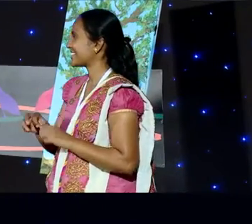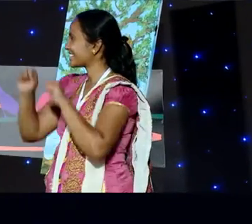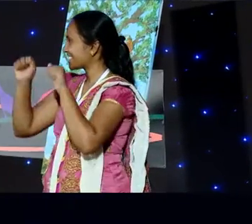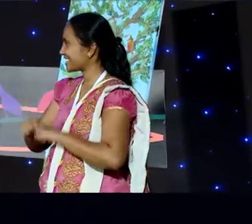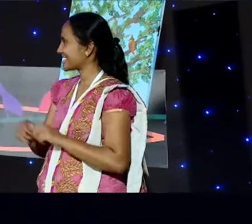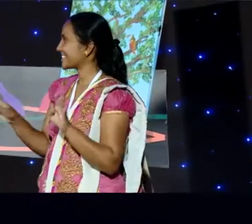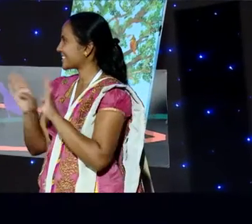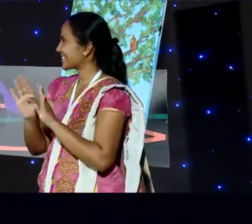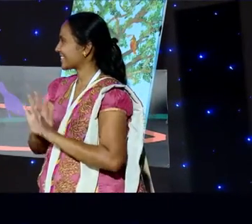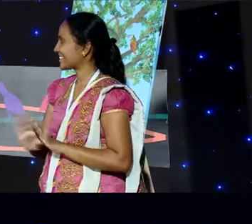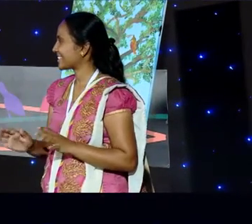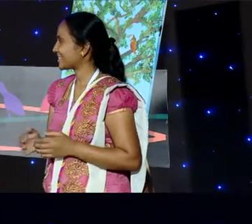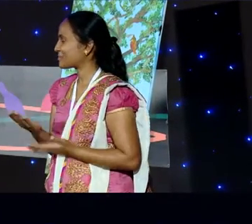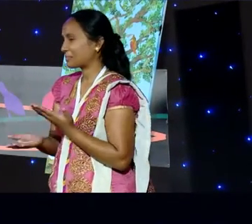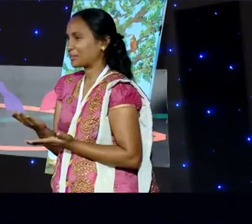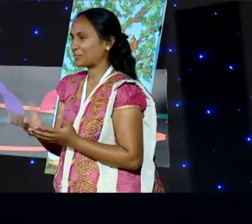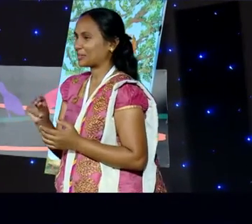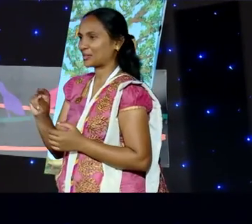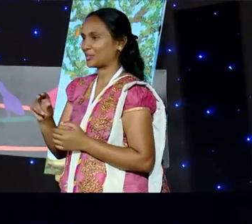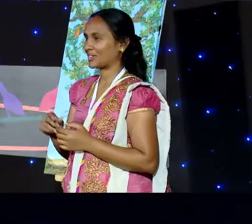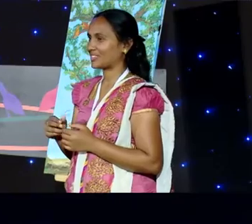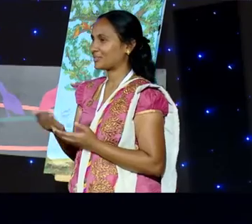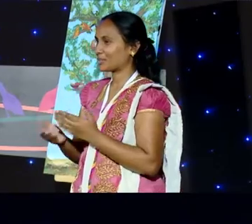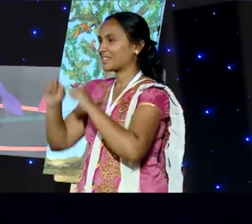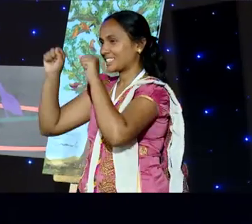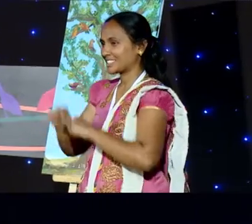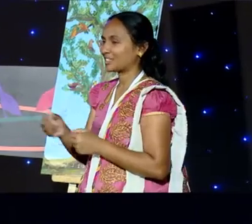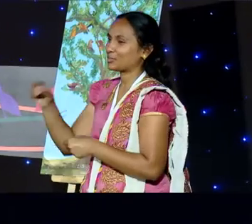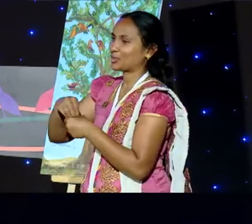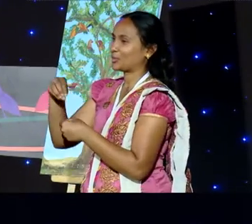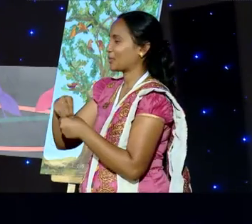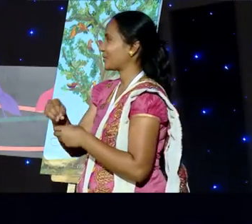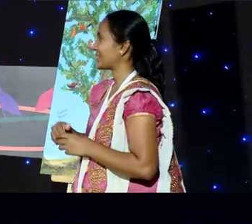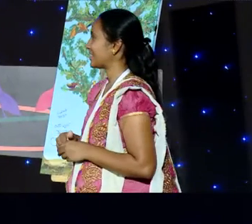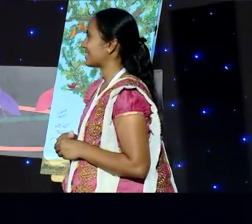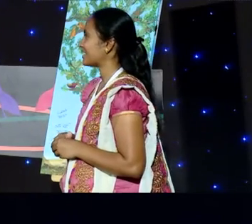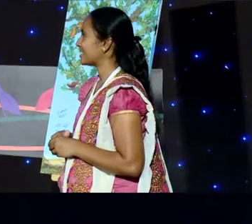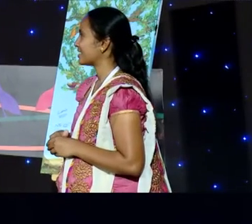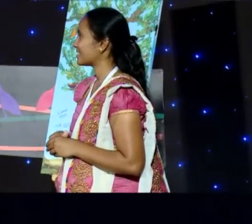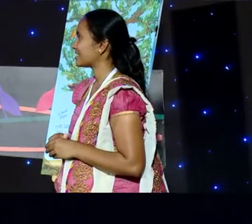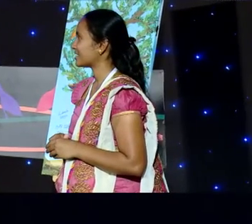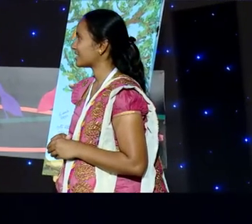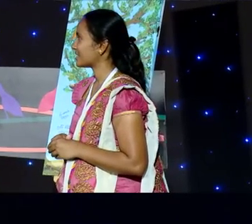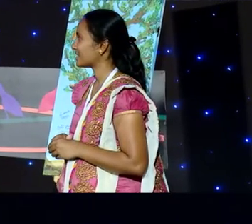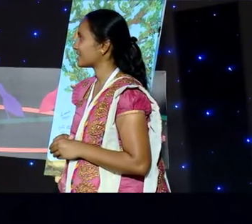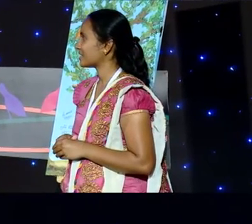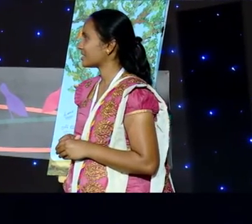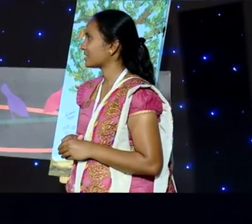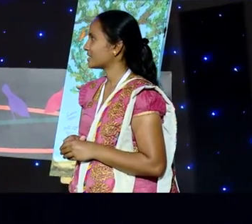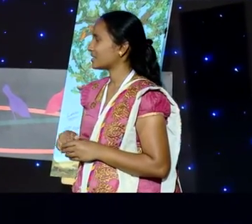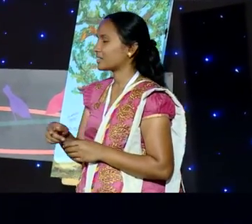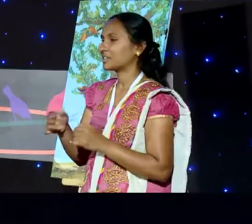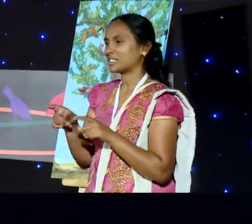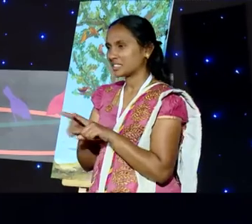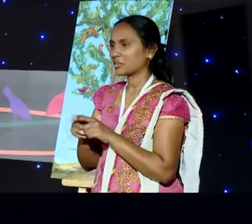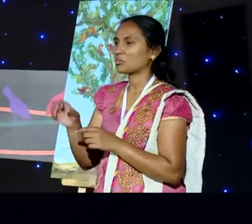bunch of young idealists. Maybe, you know, if we shut down, we'll be done tomorrow. Turns out, it went on and on